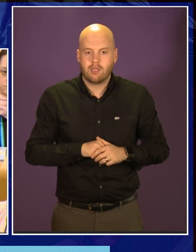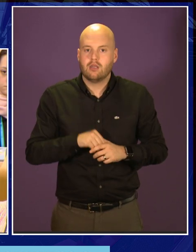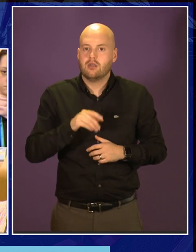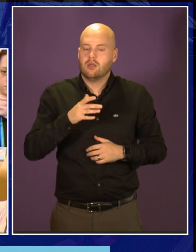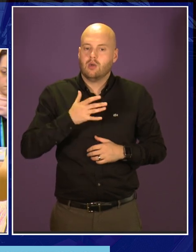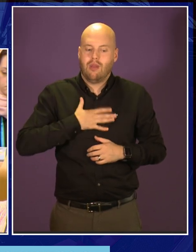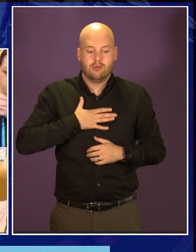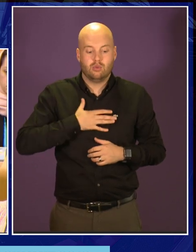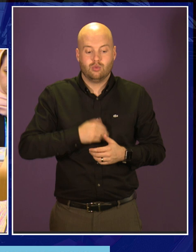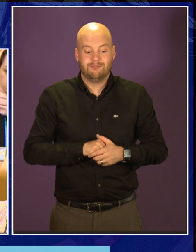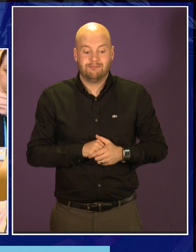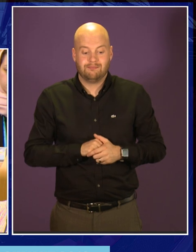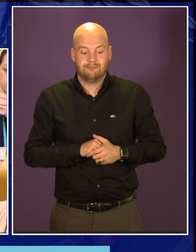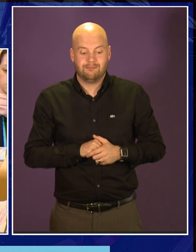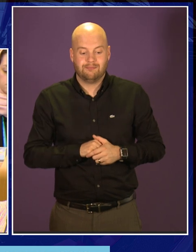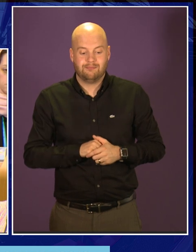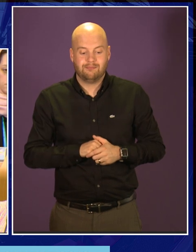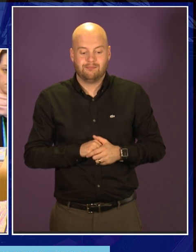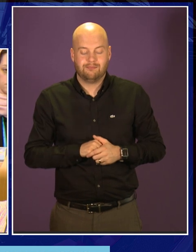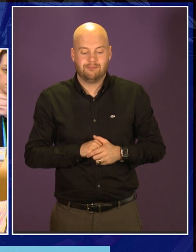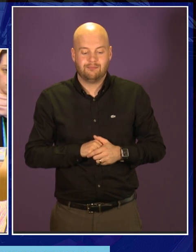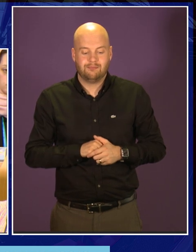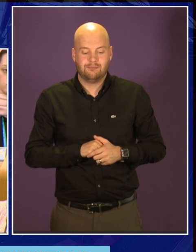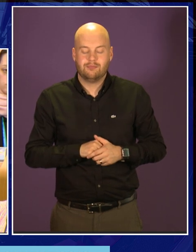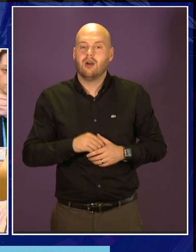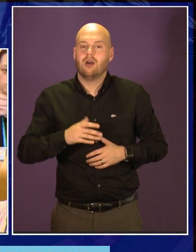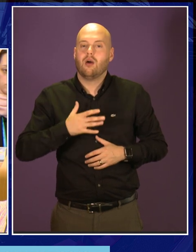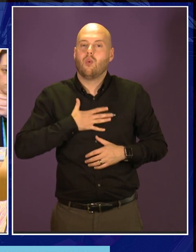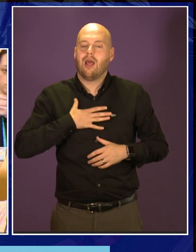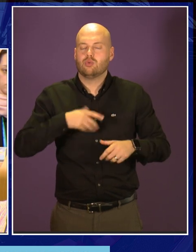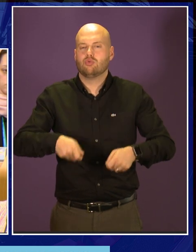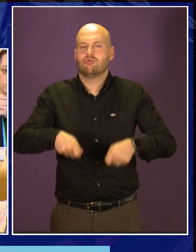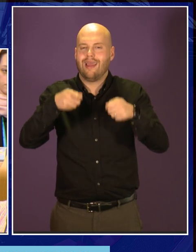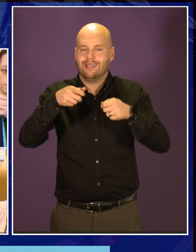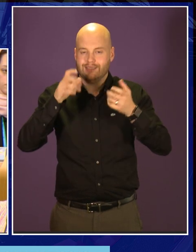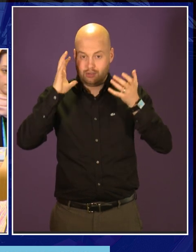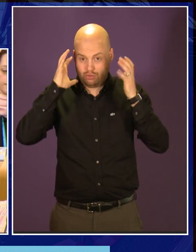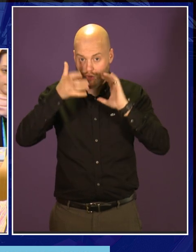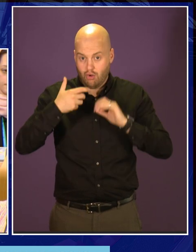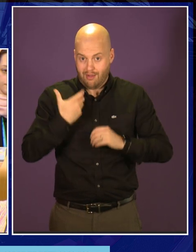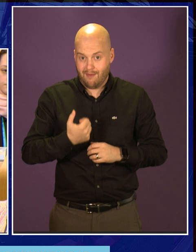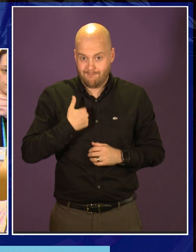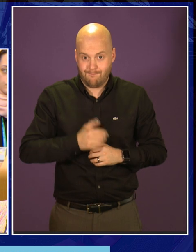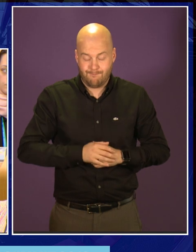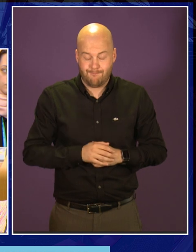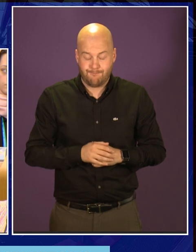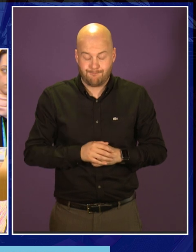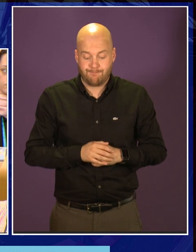like to highlight a concern that I have. It's the fact